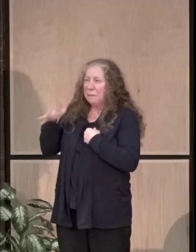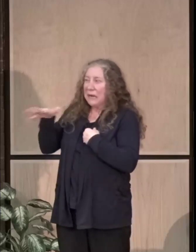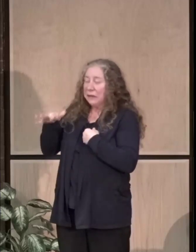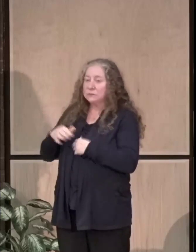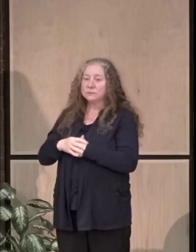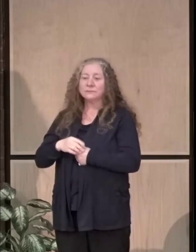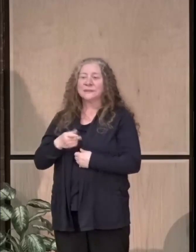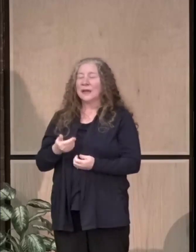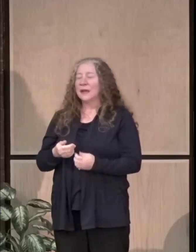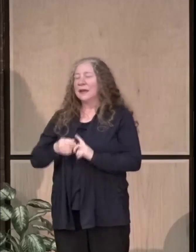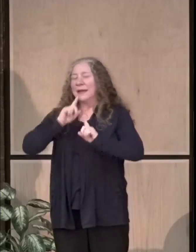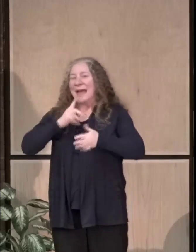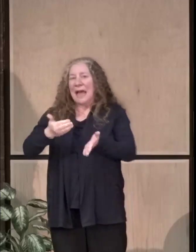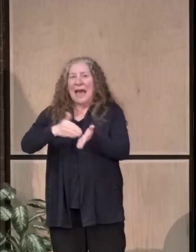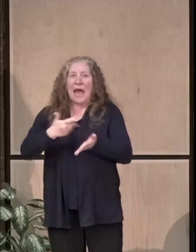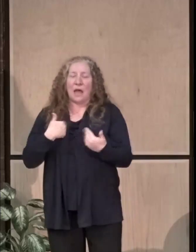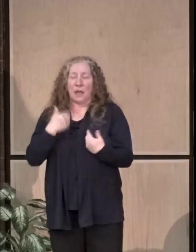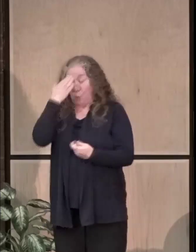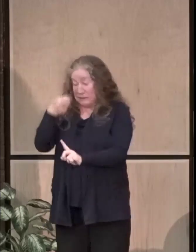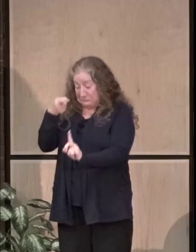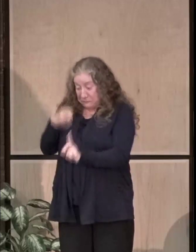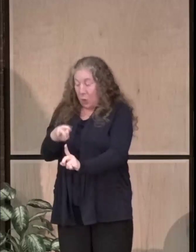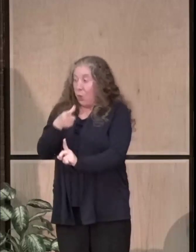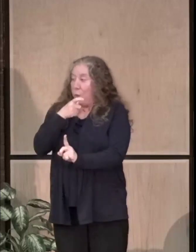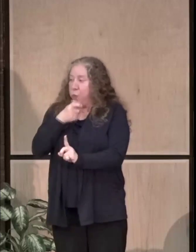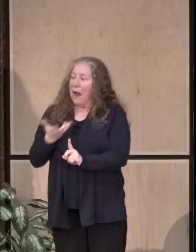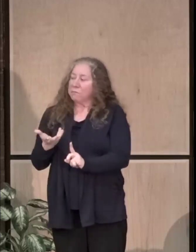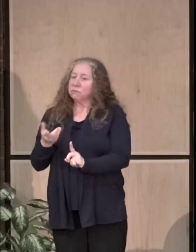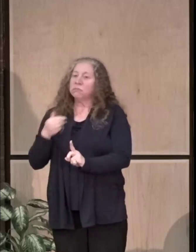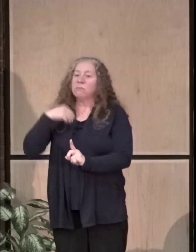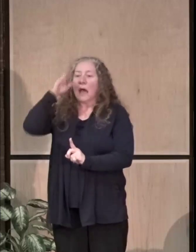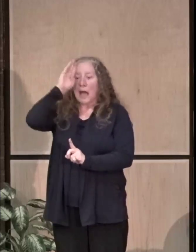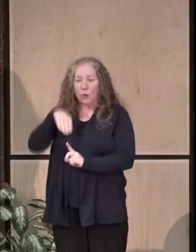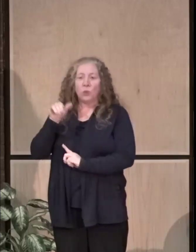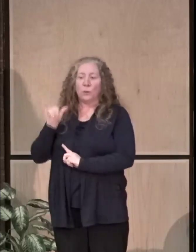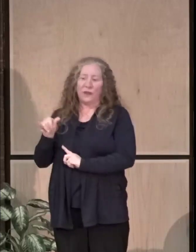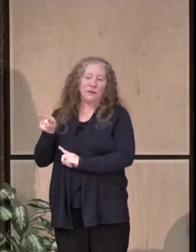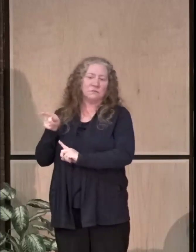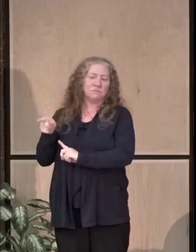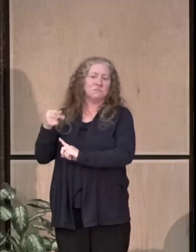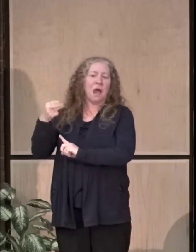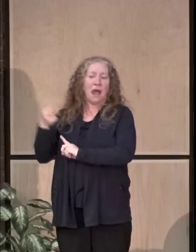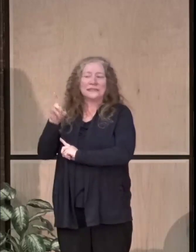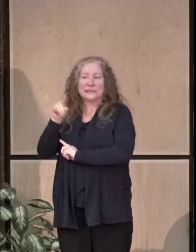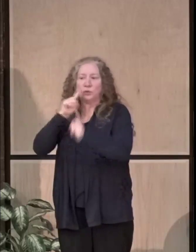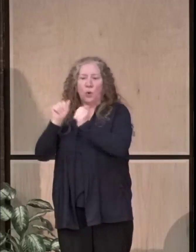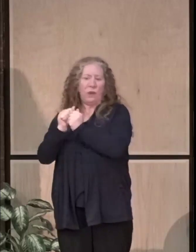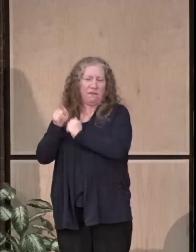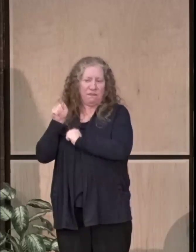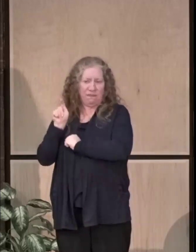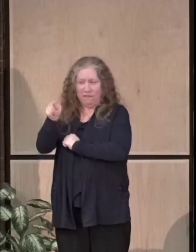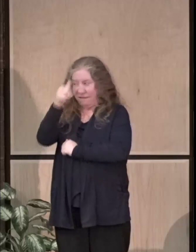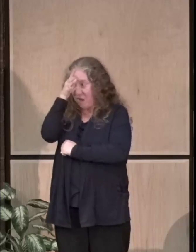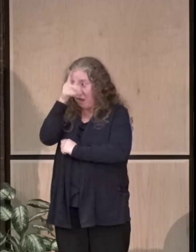who specifically. I know that Sergeant Hodgson had spoken with the father. I'm not sure if the brother was